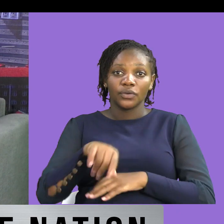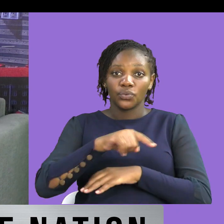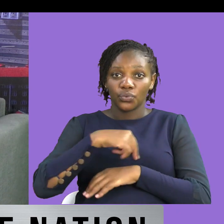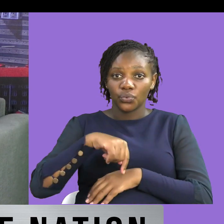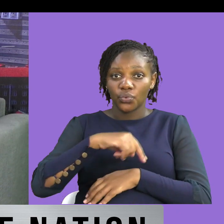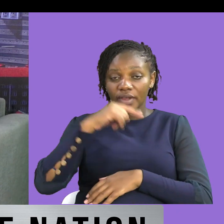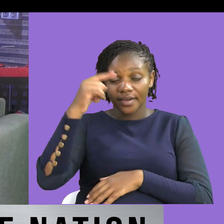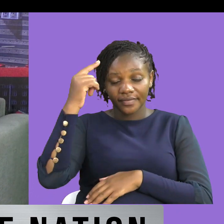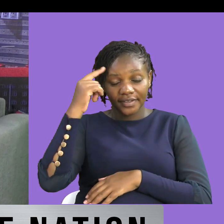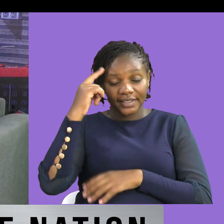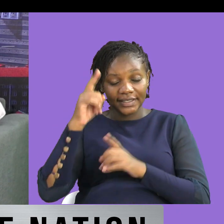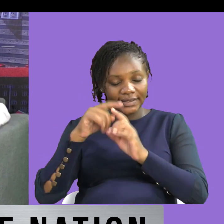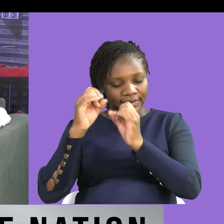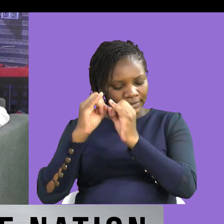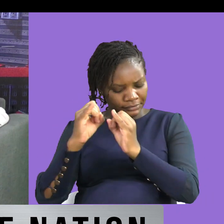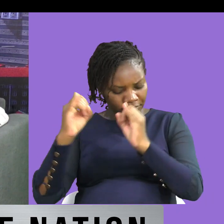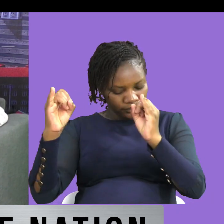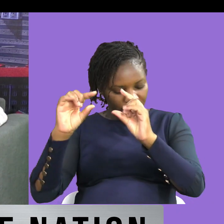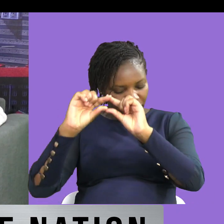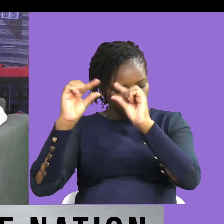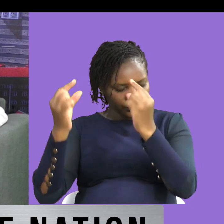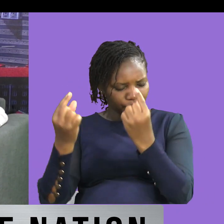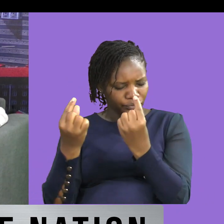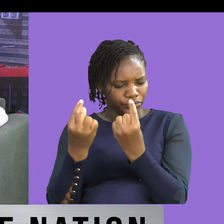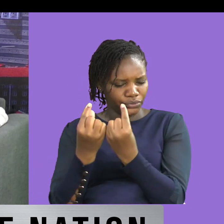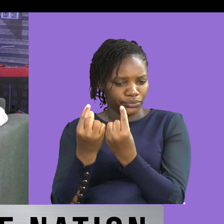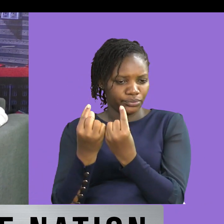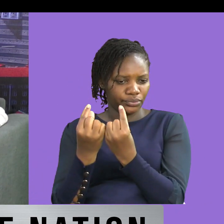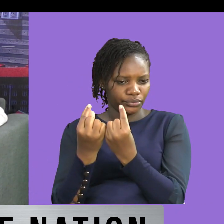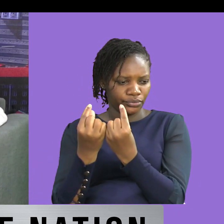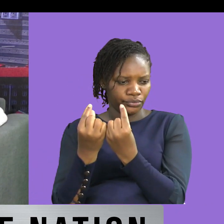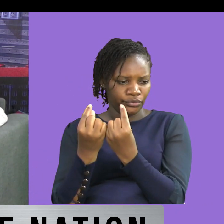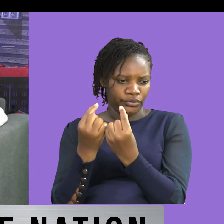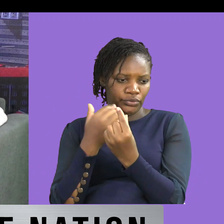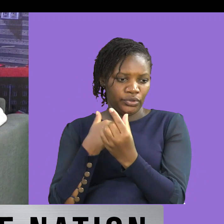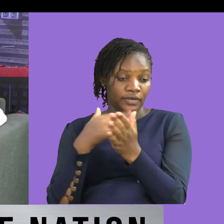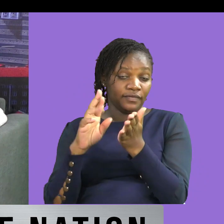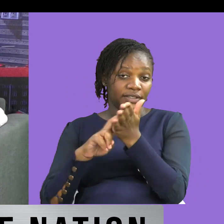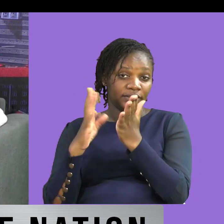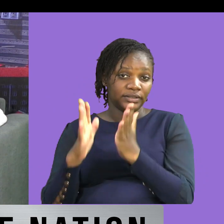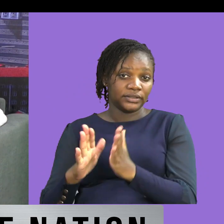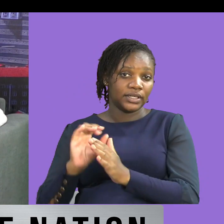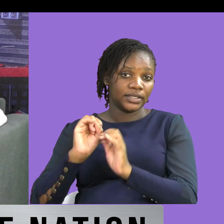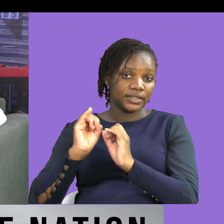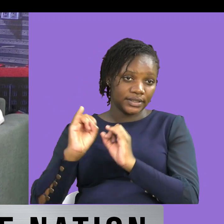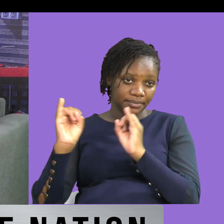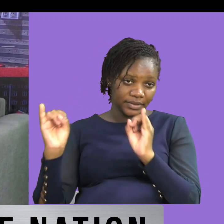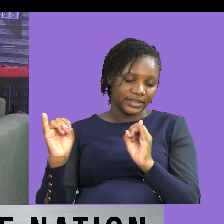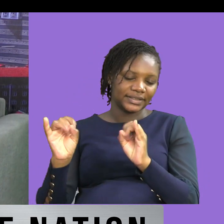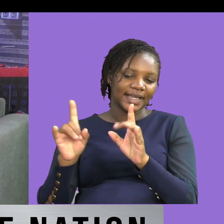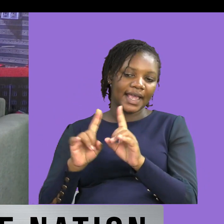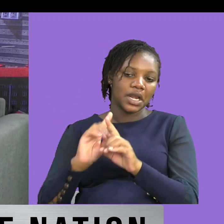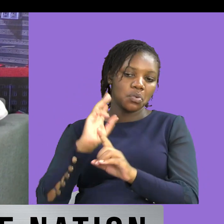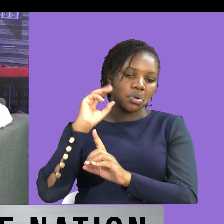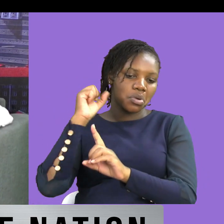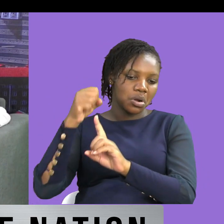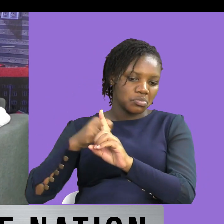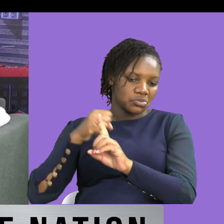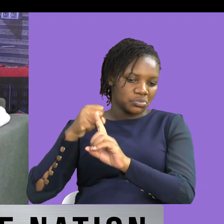thinking as the independent group to form a registrar of independence, and we are going to push